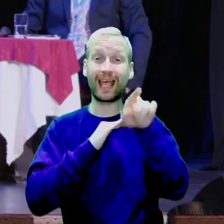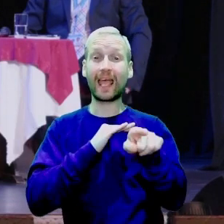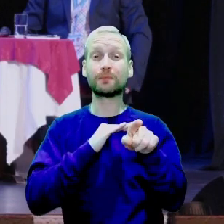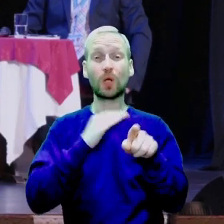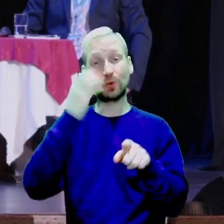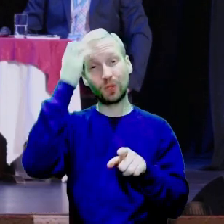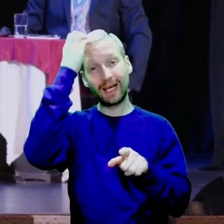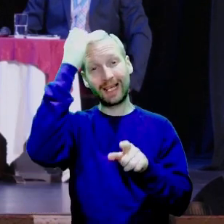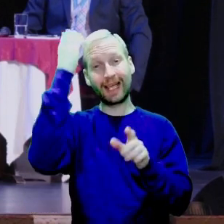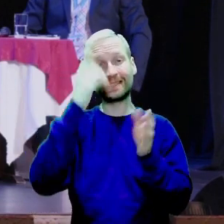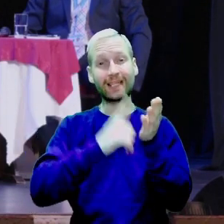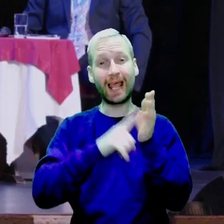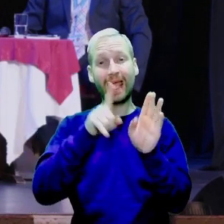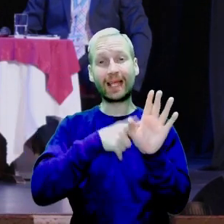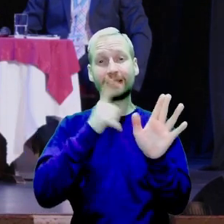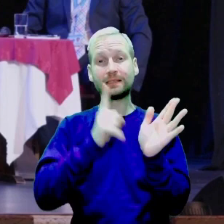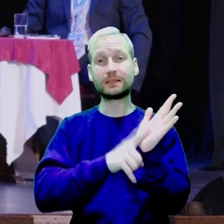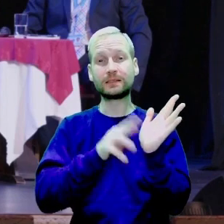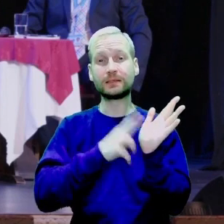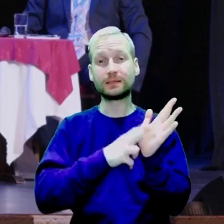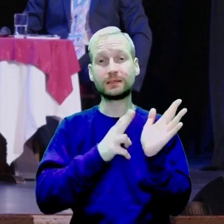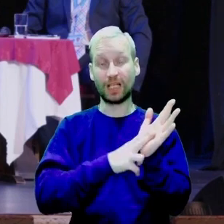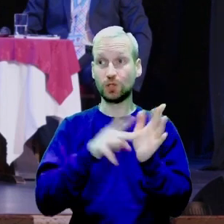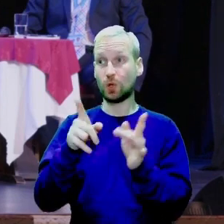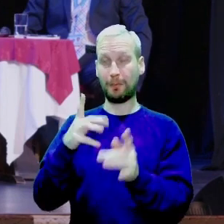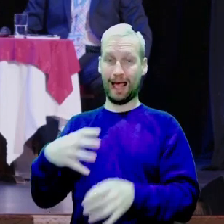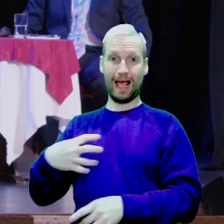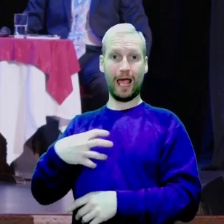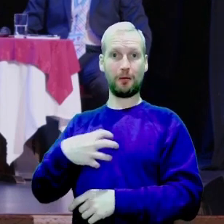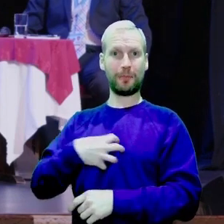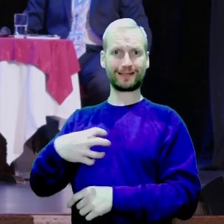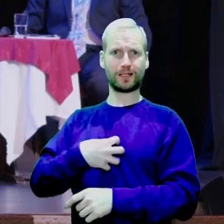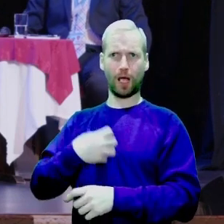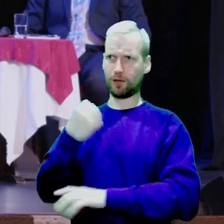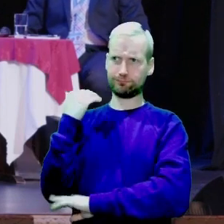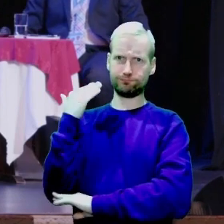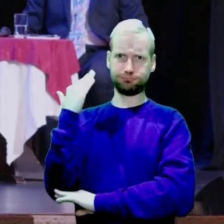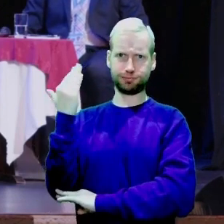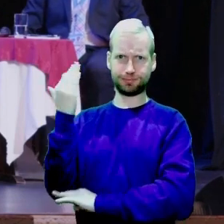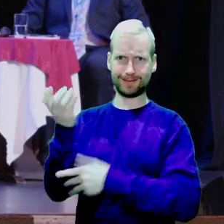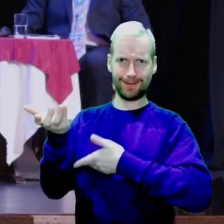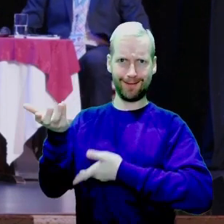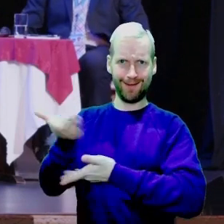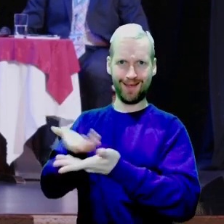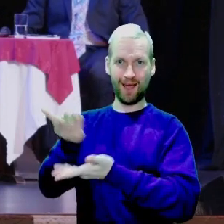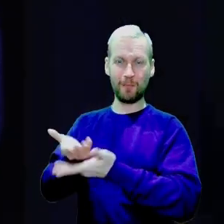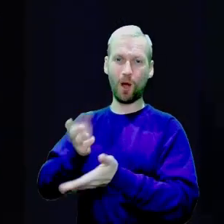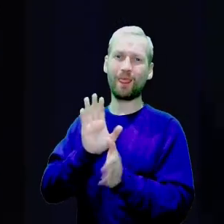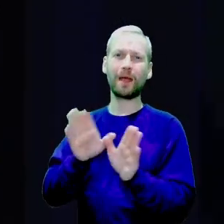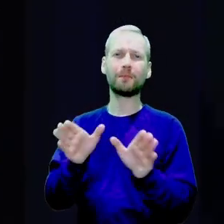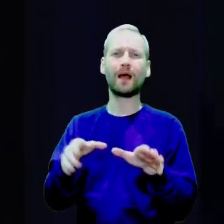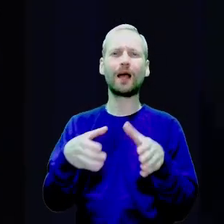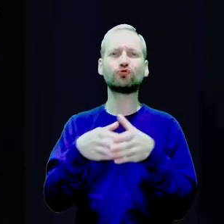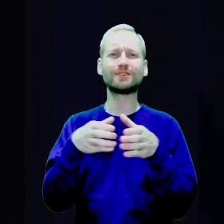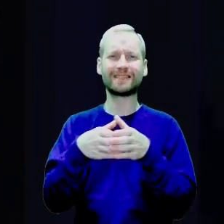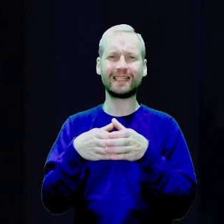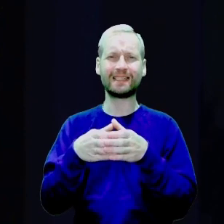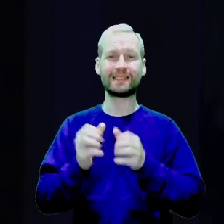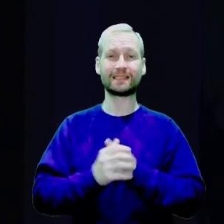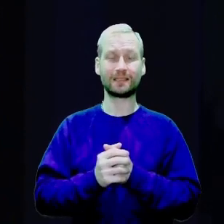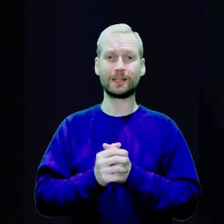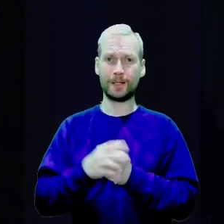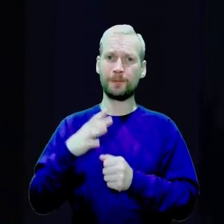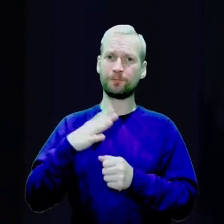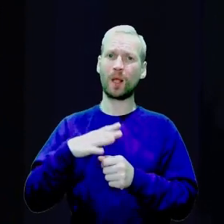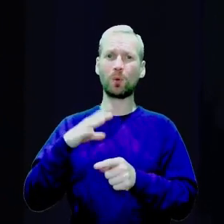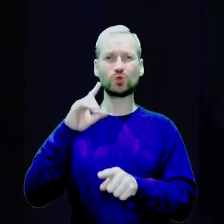King's Lynn. So they are my ambassadors who do an incredible job, as well as do our trustees. I just want